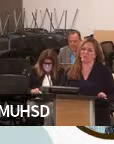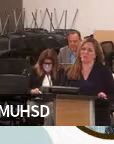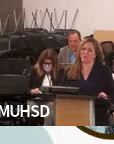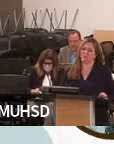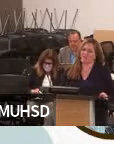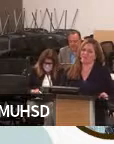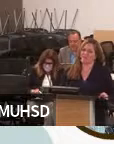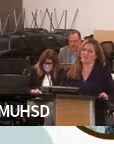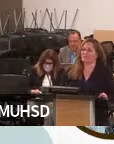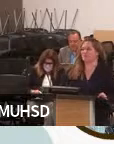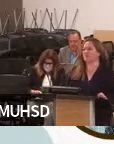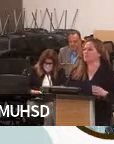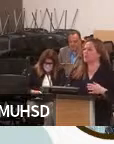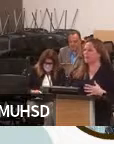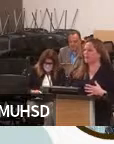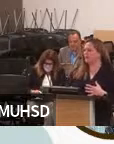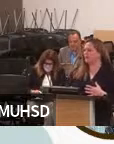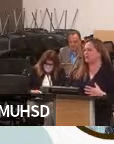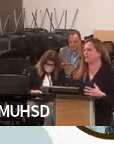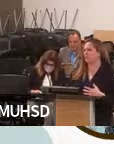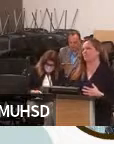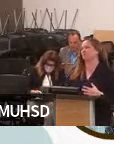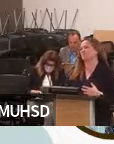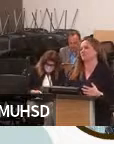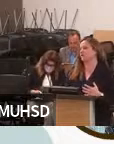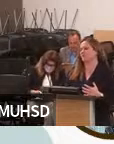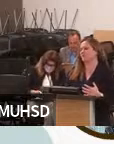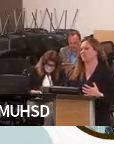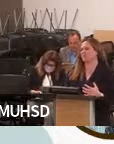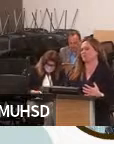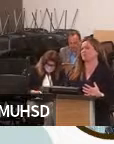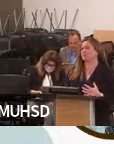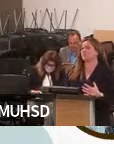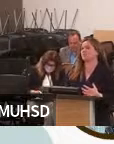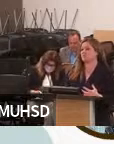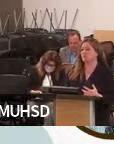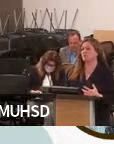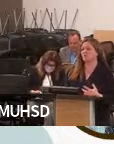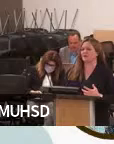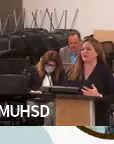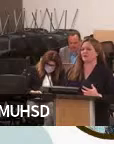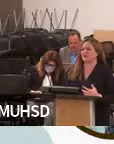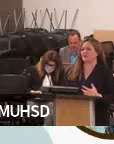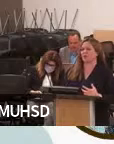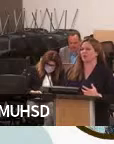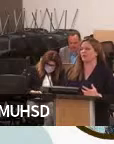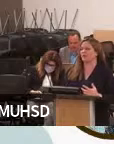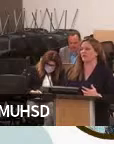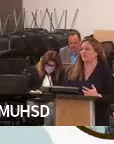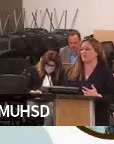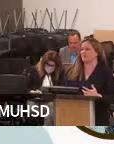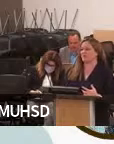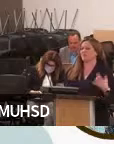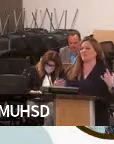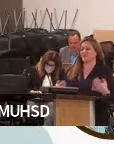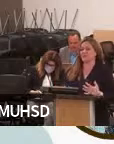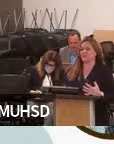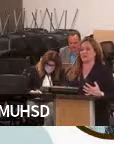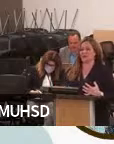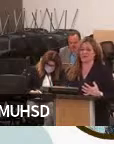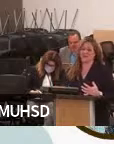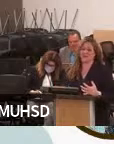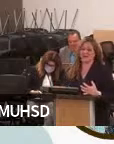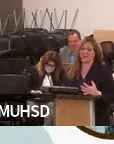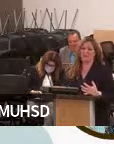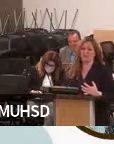lead team members. And it wasn't just my effort or members, your administrators' efforts. This was truly born of our collaboration. And I wish that they could